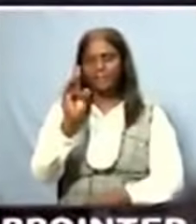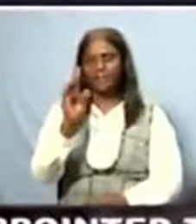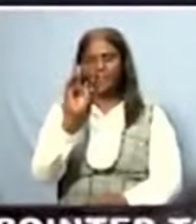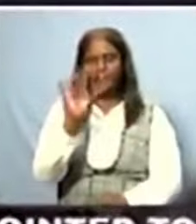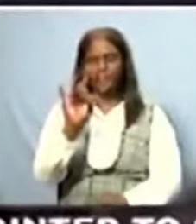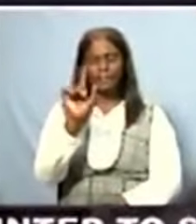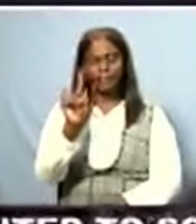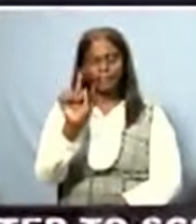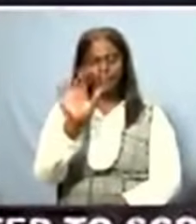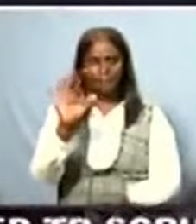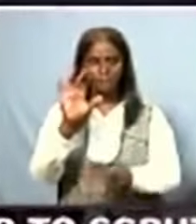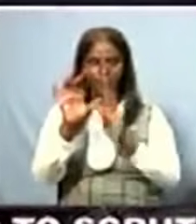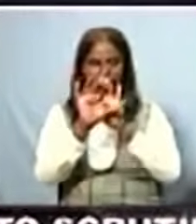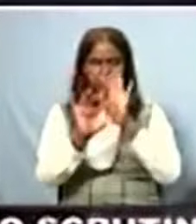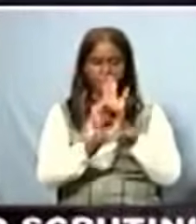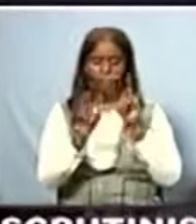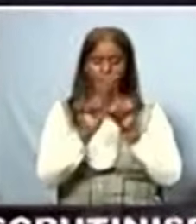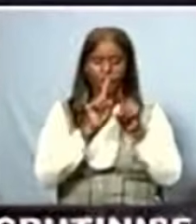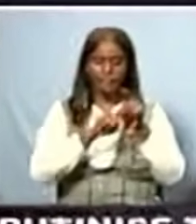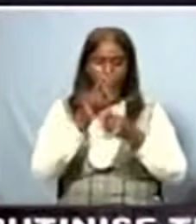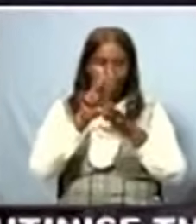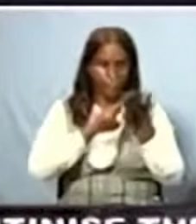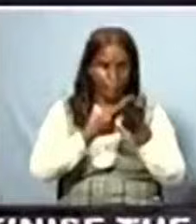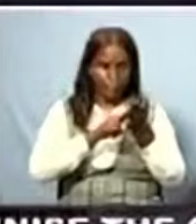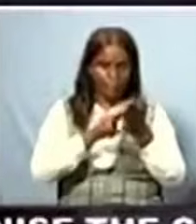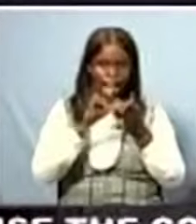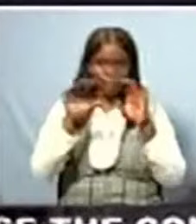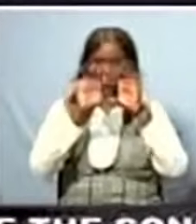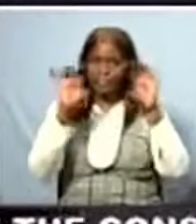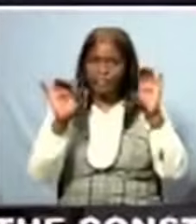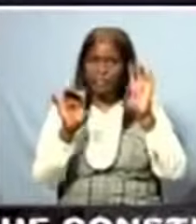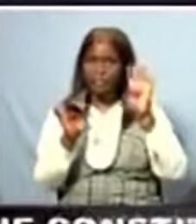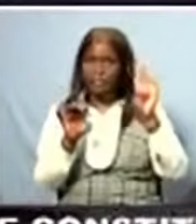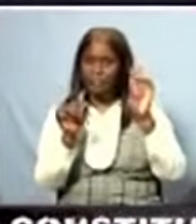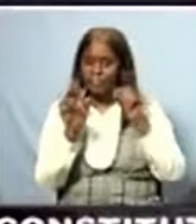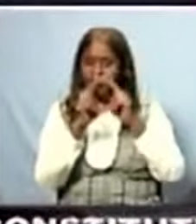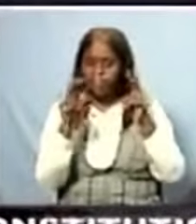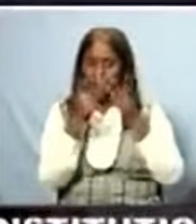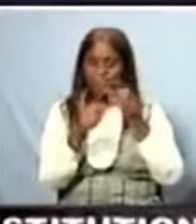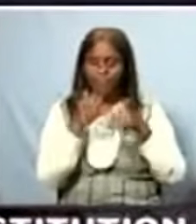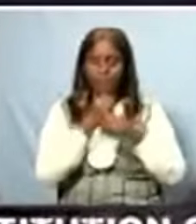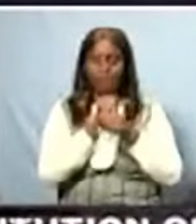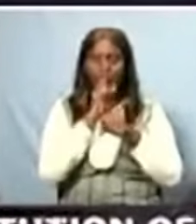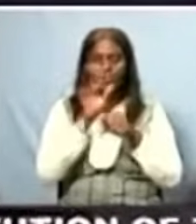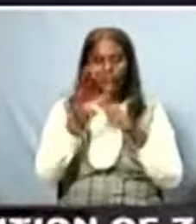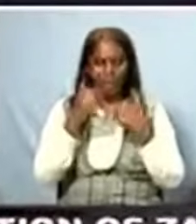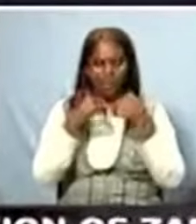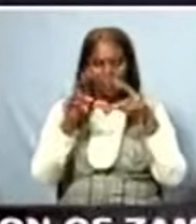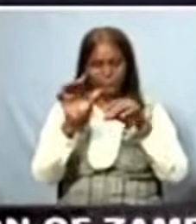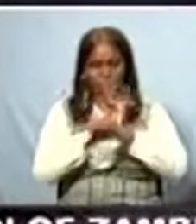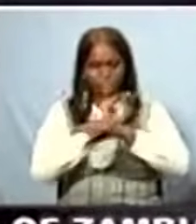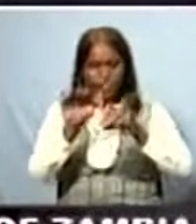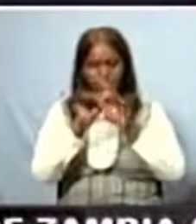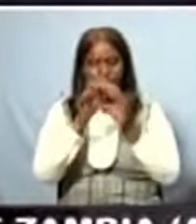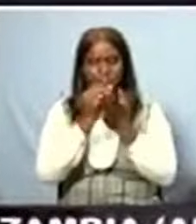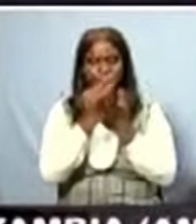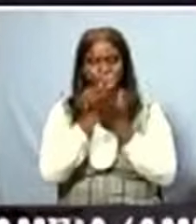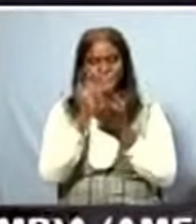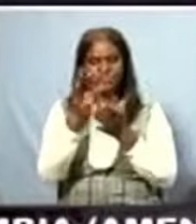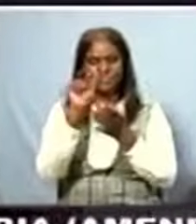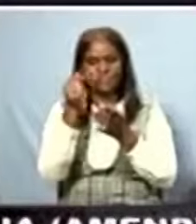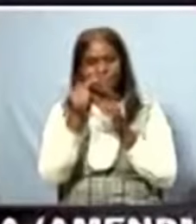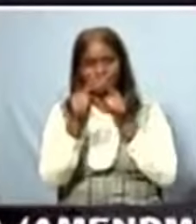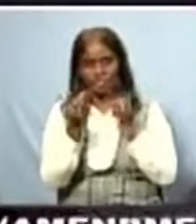178(1) of the Constitution by deletion of paragraph B so as to ensure that there is no vacancy in the office of Attorney